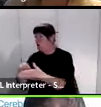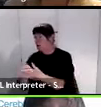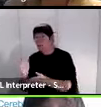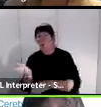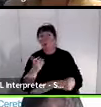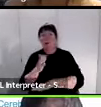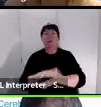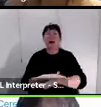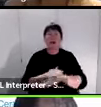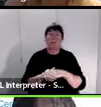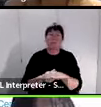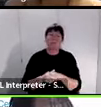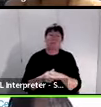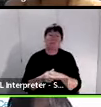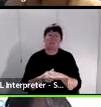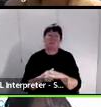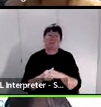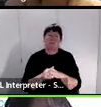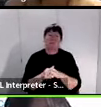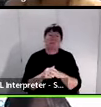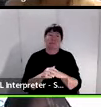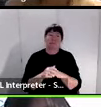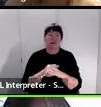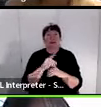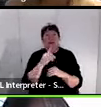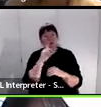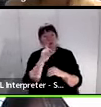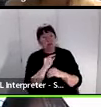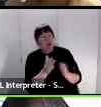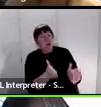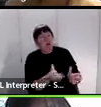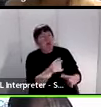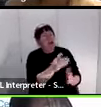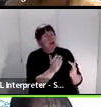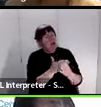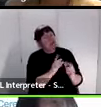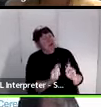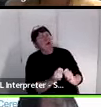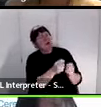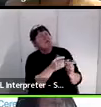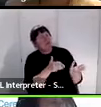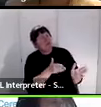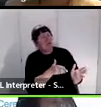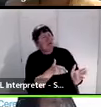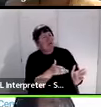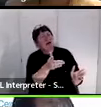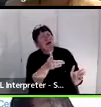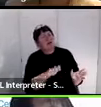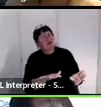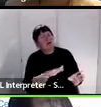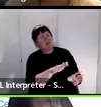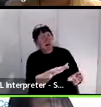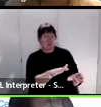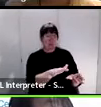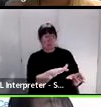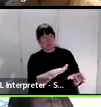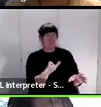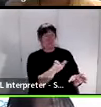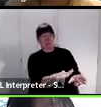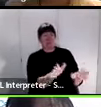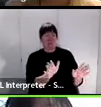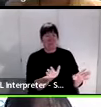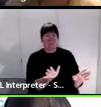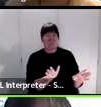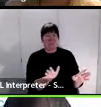you can figure out one aspect of access, you can figure out a ramp that isn't quite right, but it's